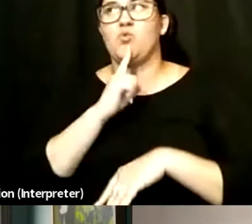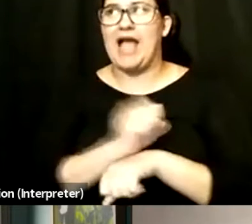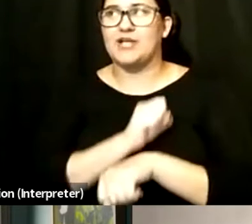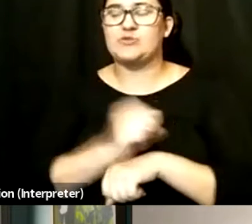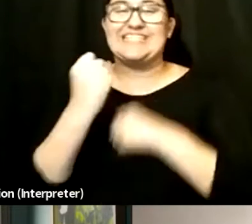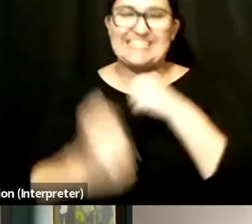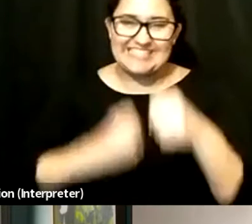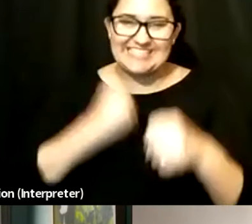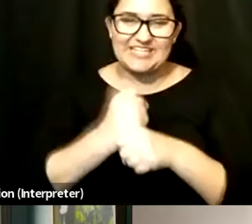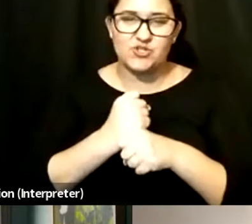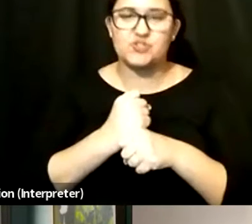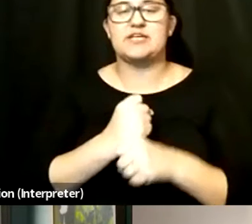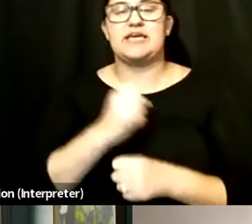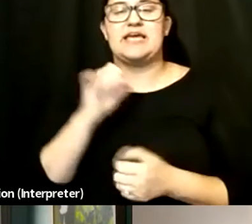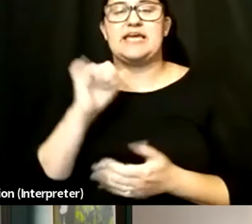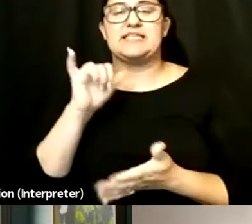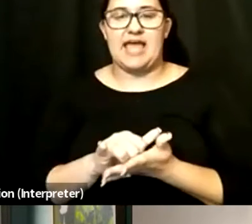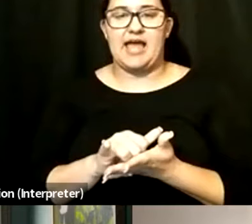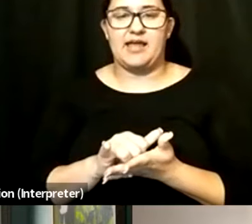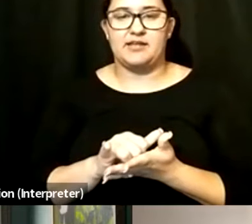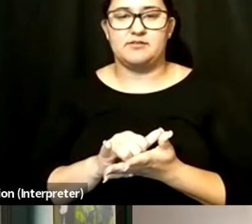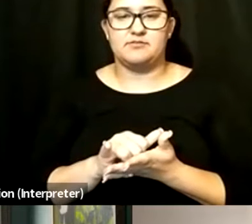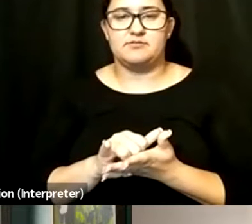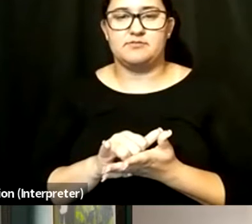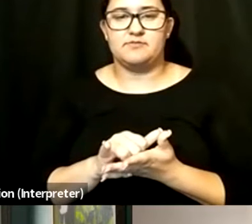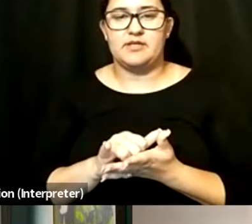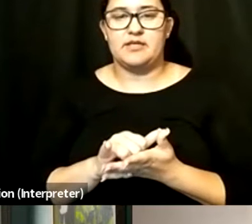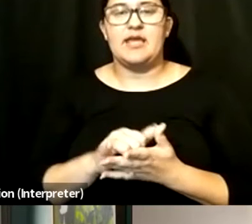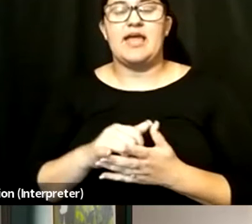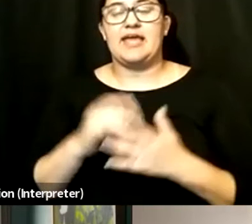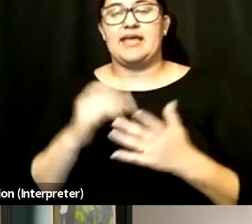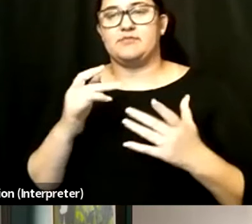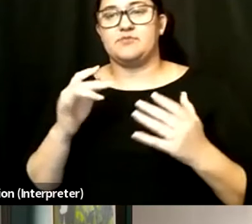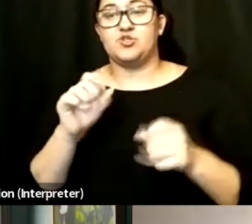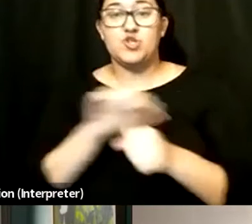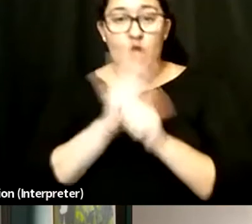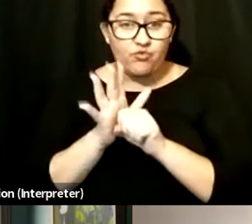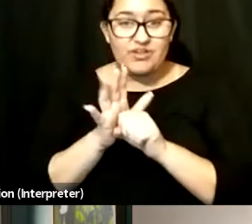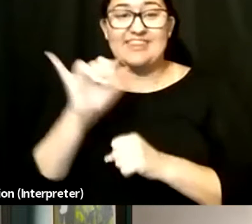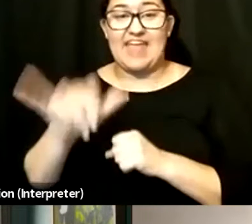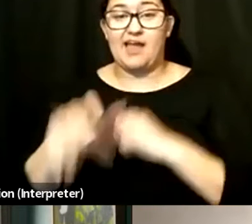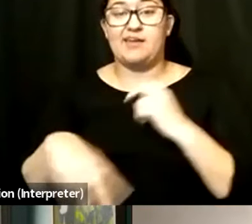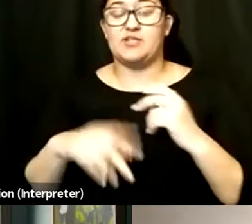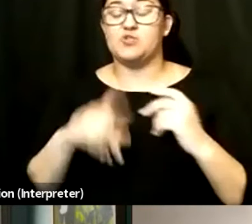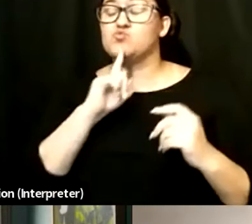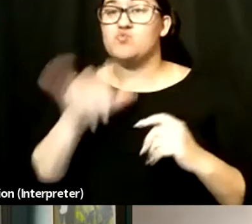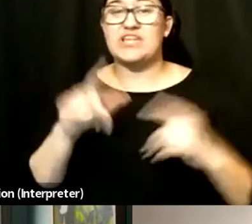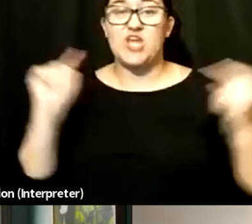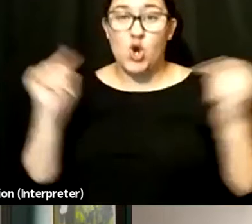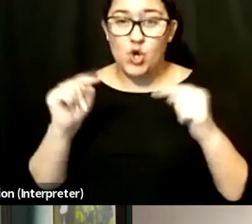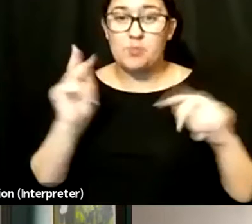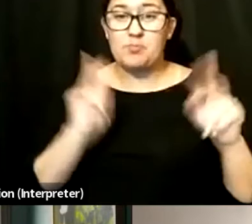COVID mitigation directly impacts disabled people's ability to vote. There are several proposed